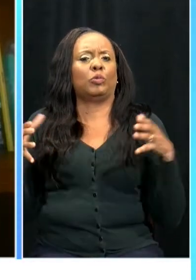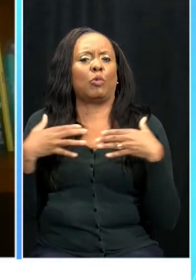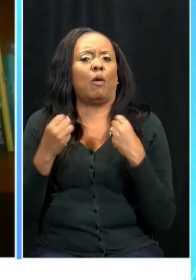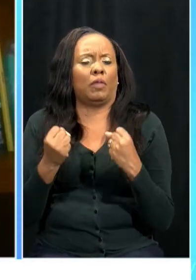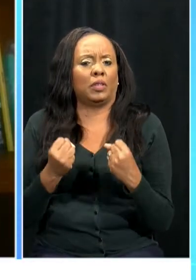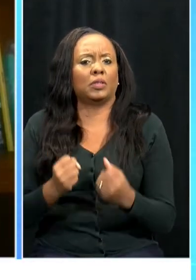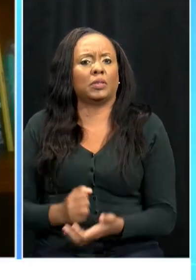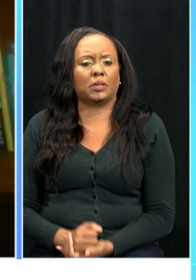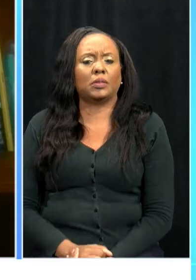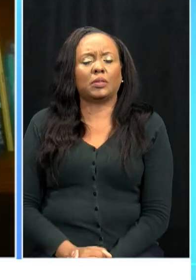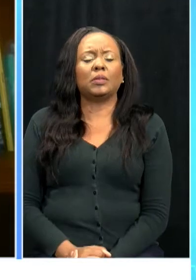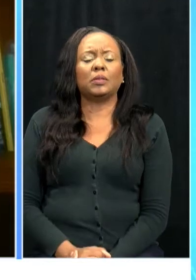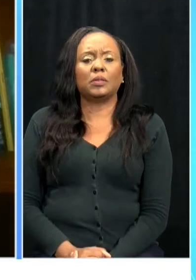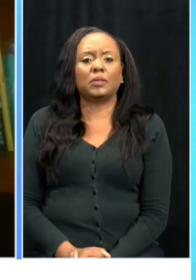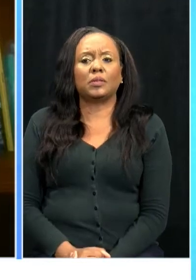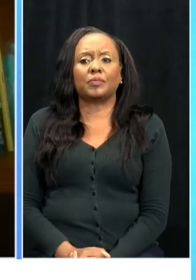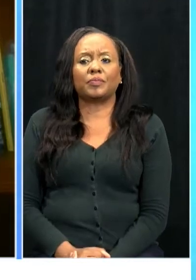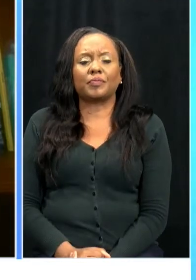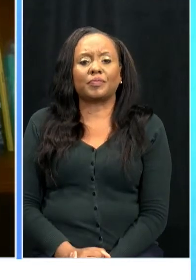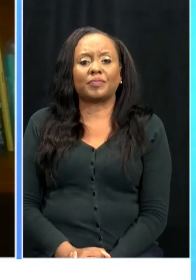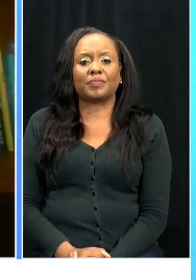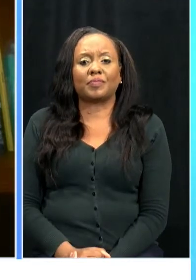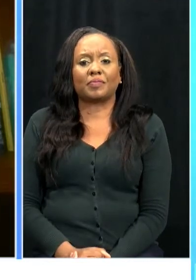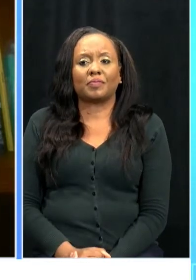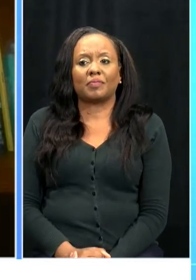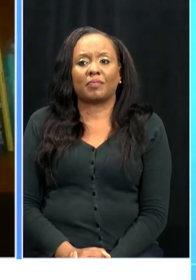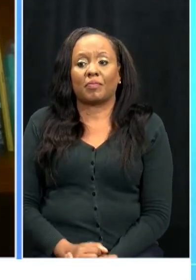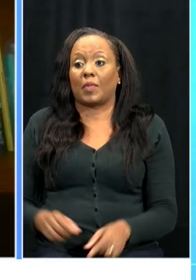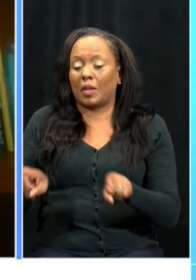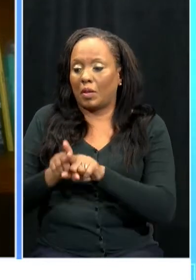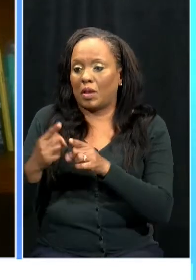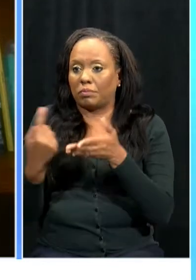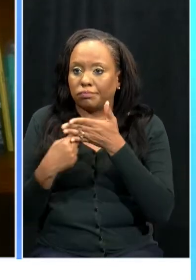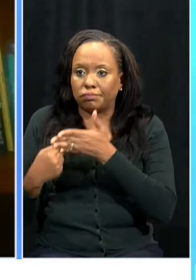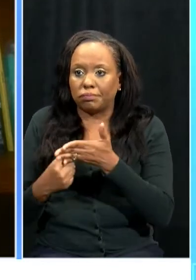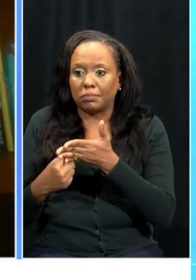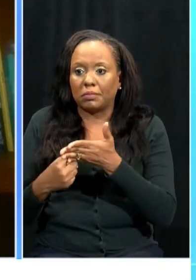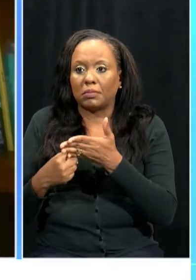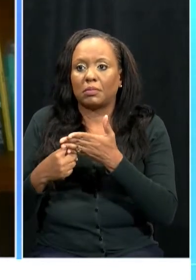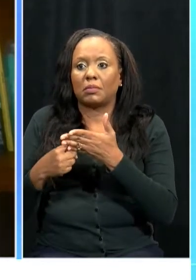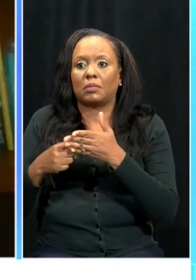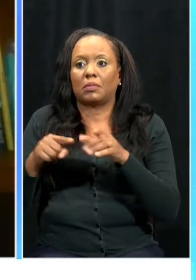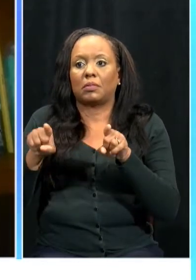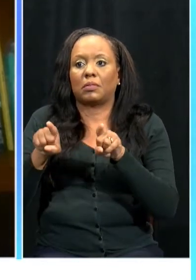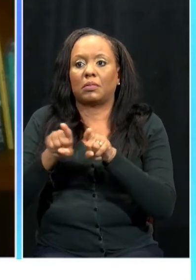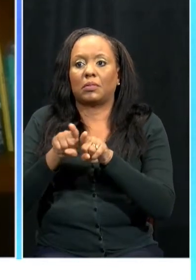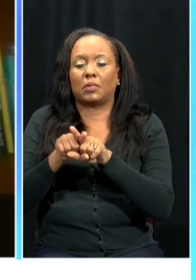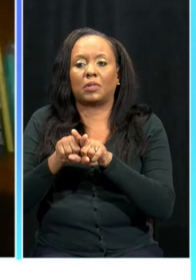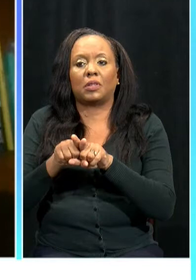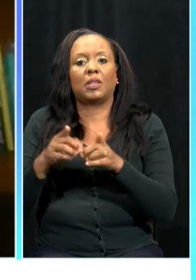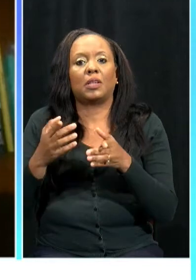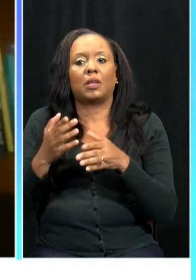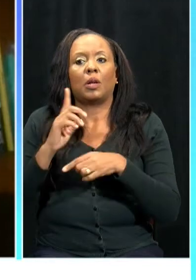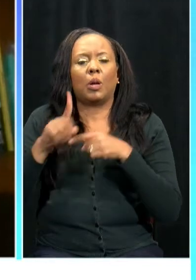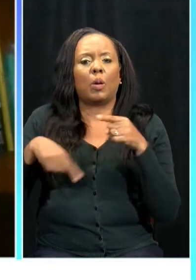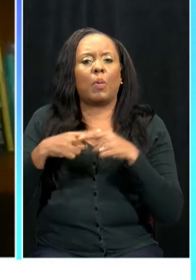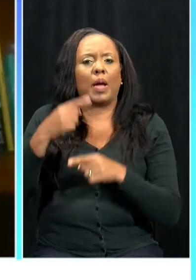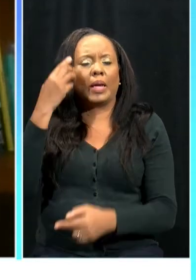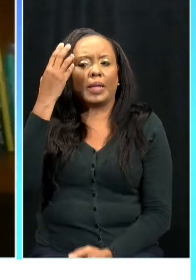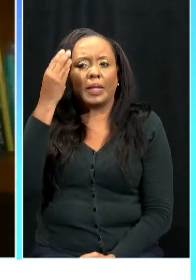also what it means, as I was saying to you, in relation to internally. So let's take, for example, some of the internal fallout. So